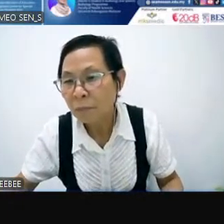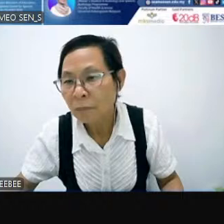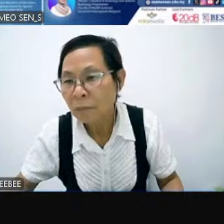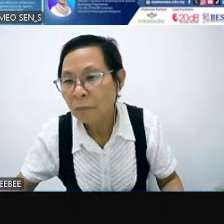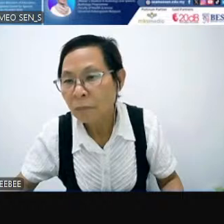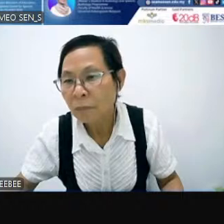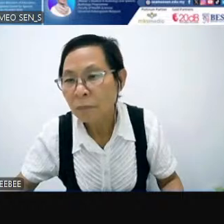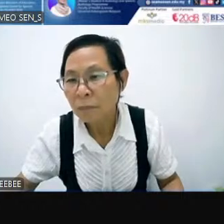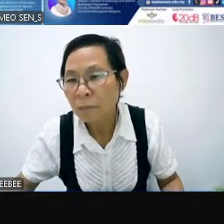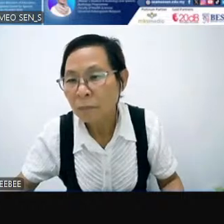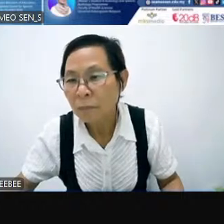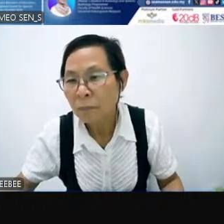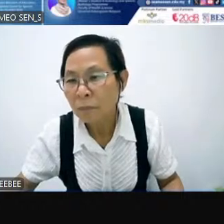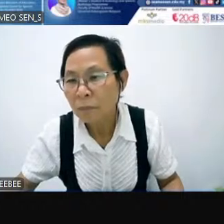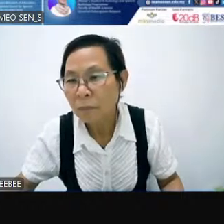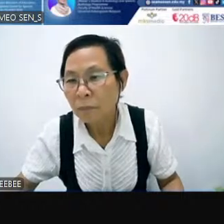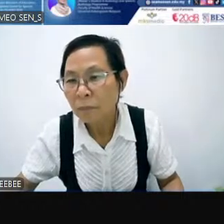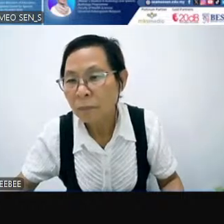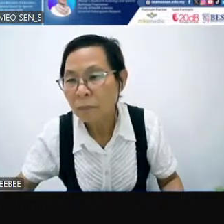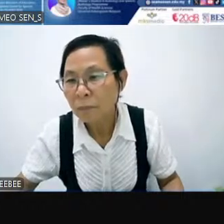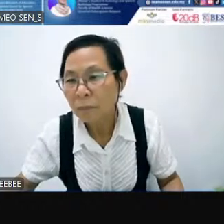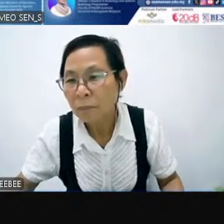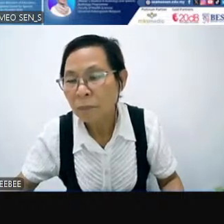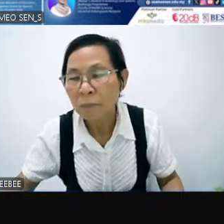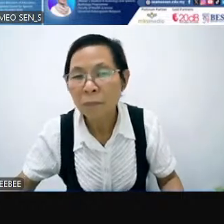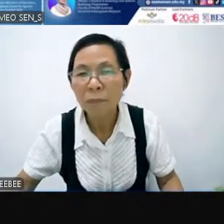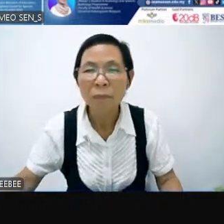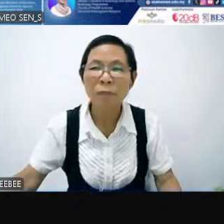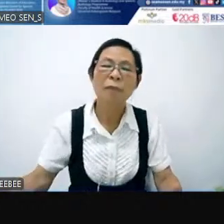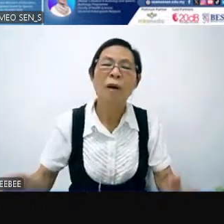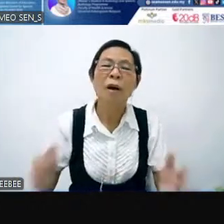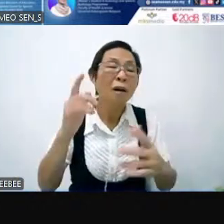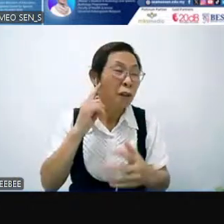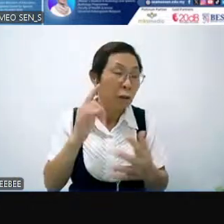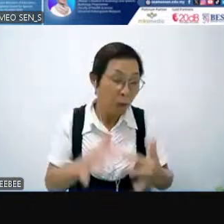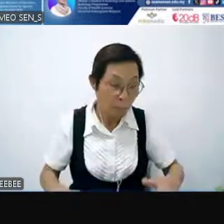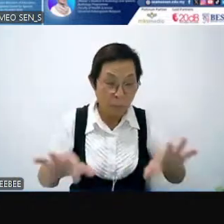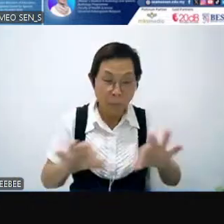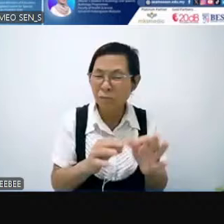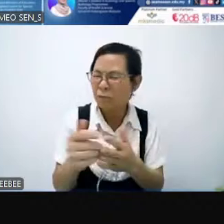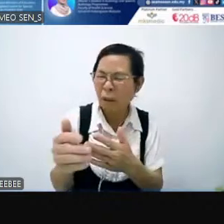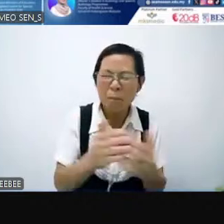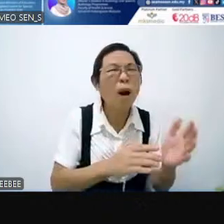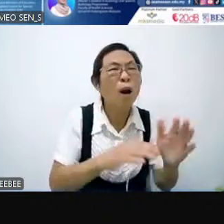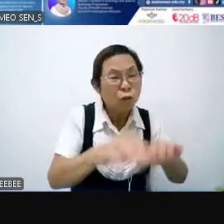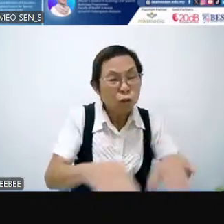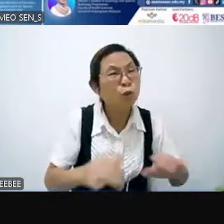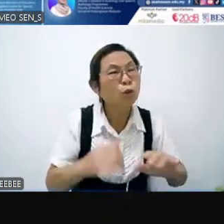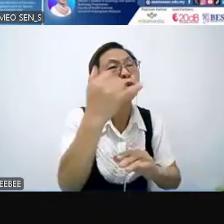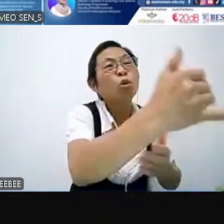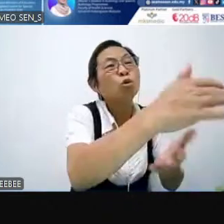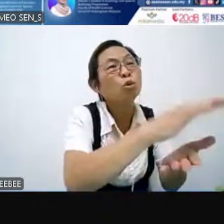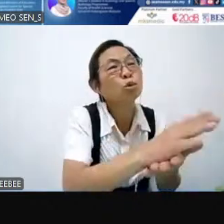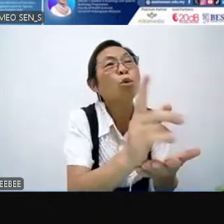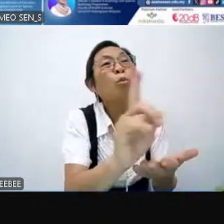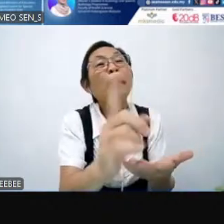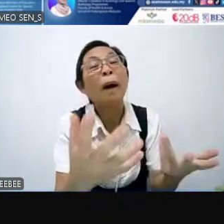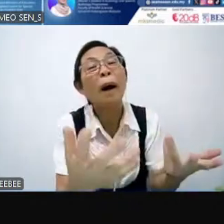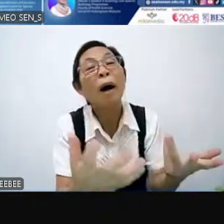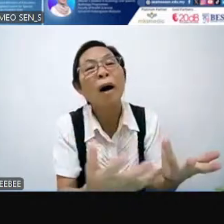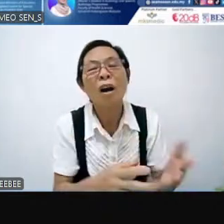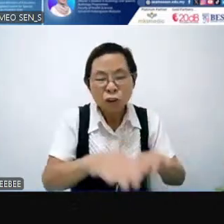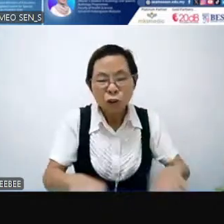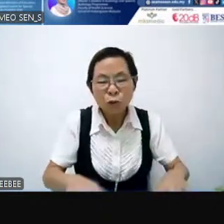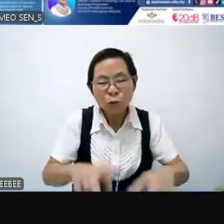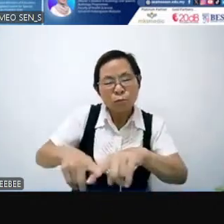social interaction, regardless of what school the child is in. So students rely heavily on hearing